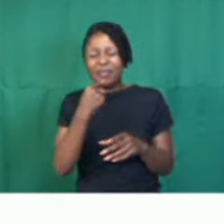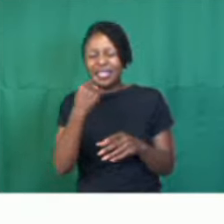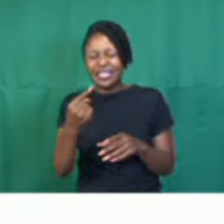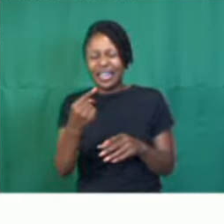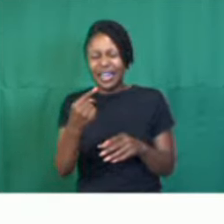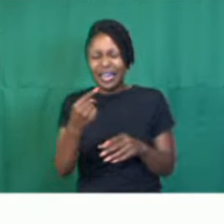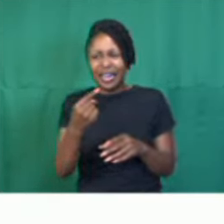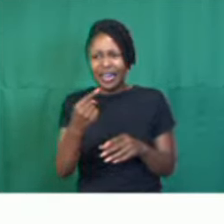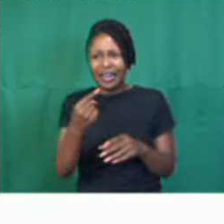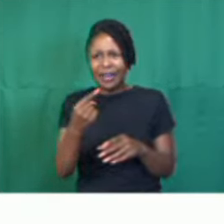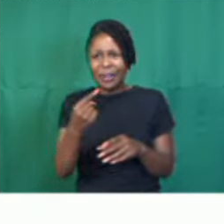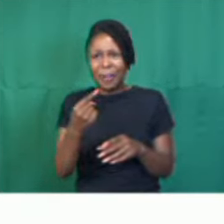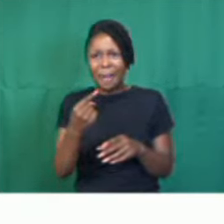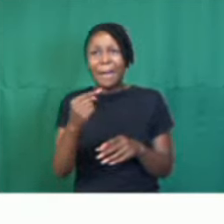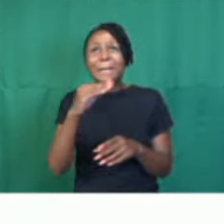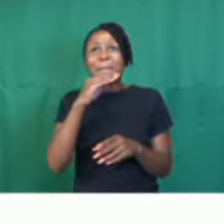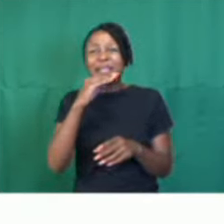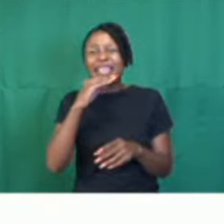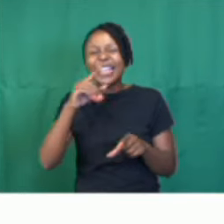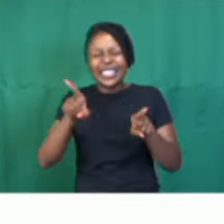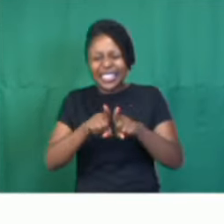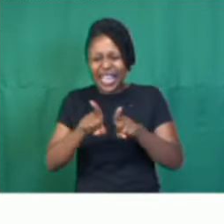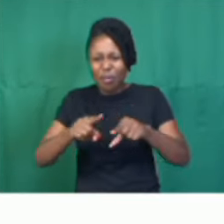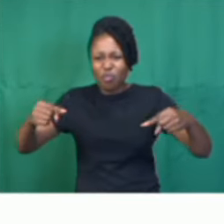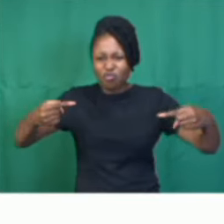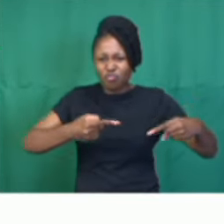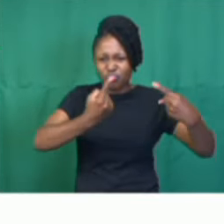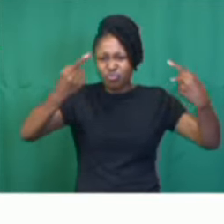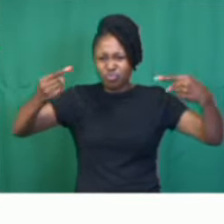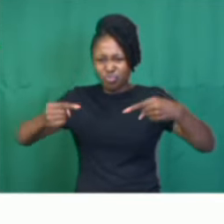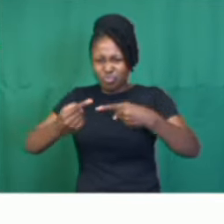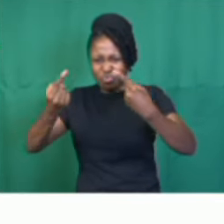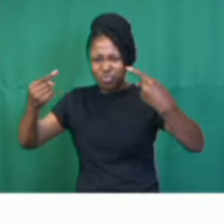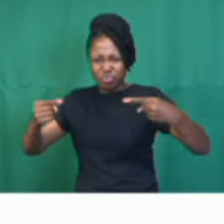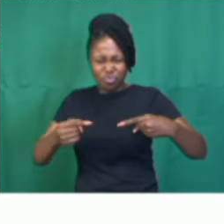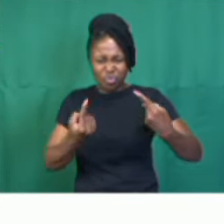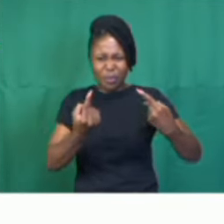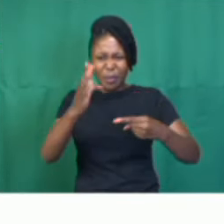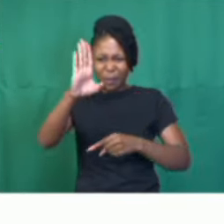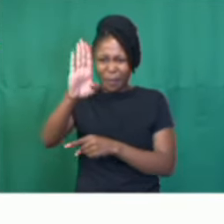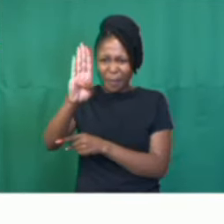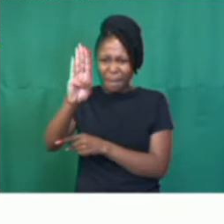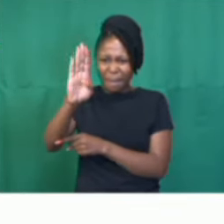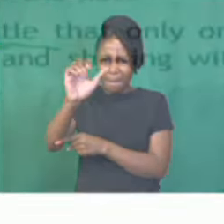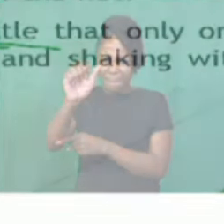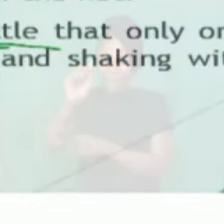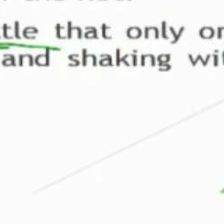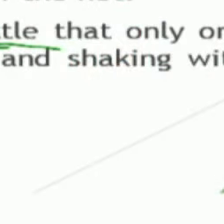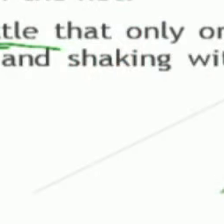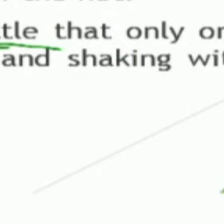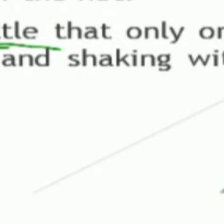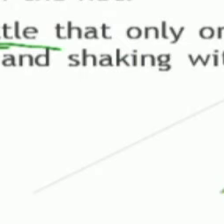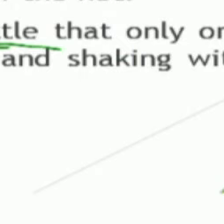only one team would win. Then one would wonder, a battle in the sports field? I thought it was a